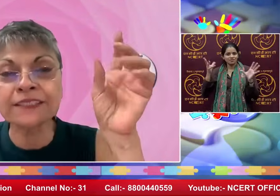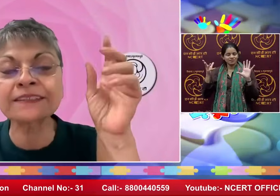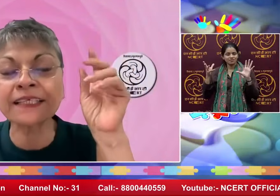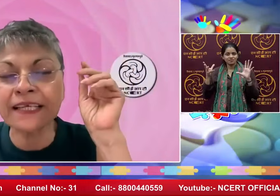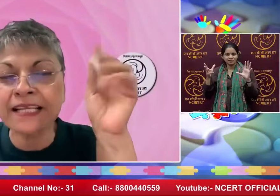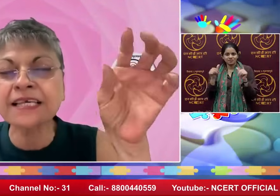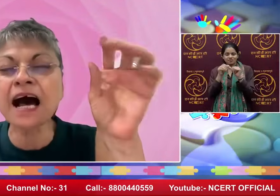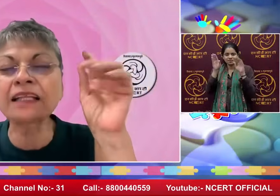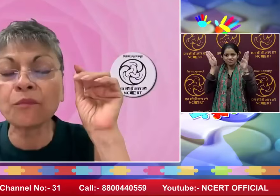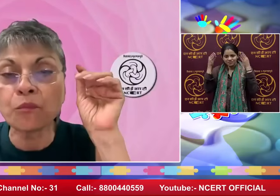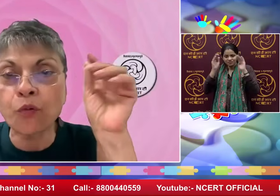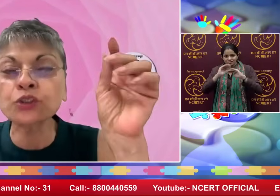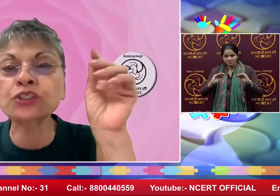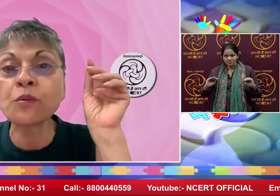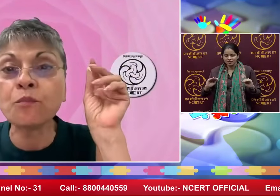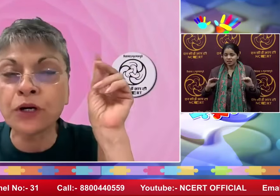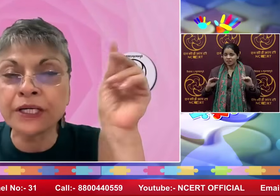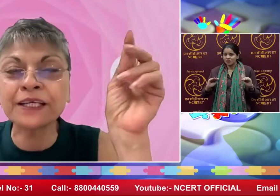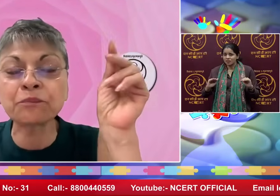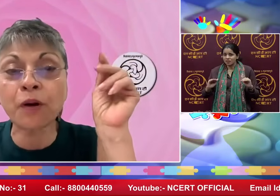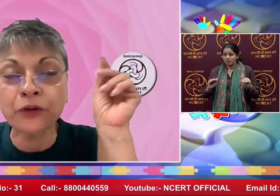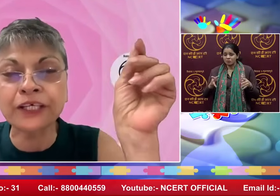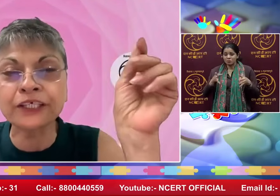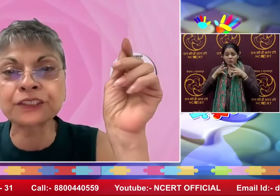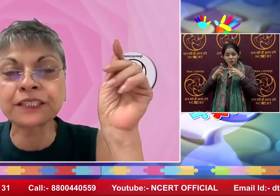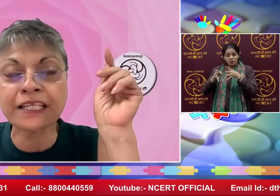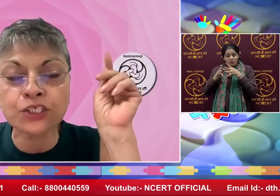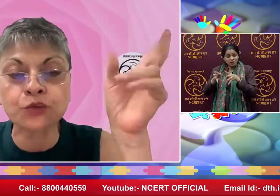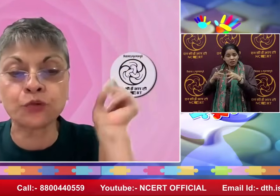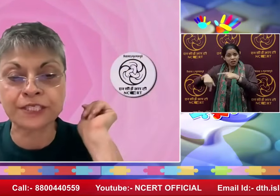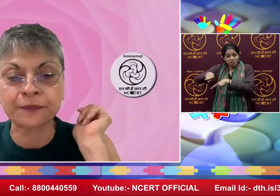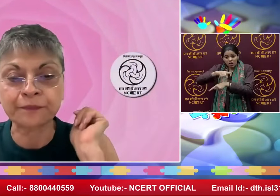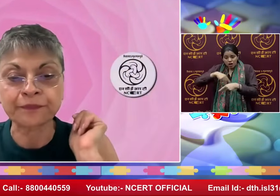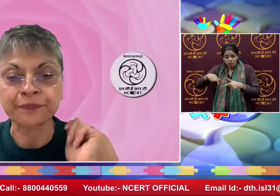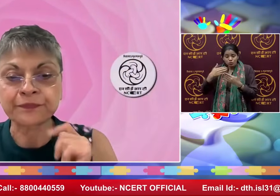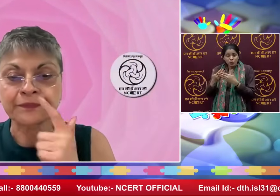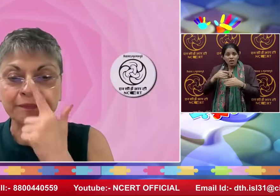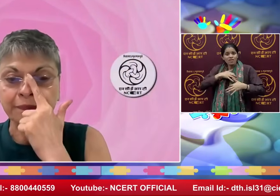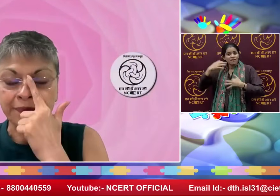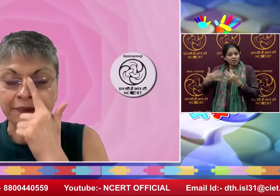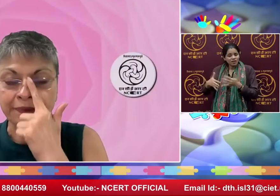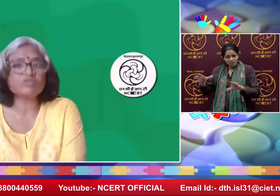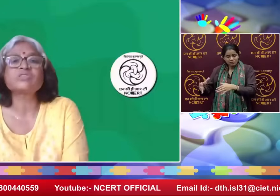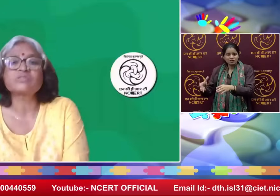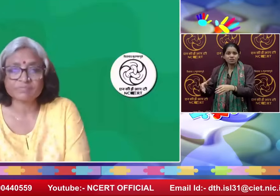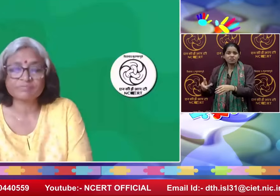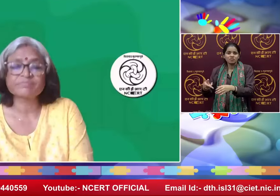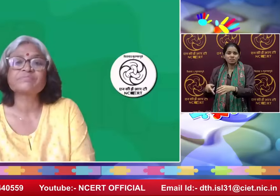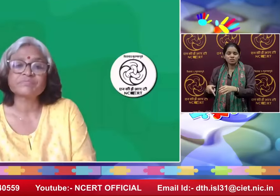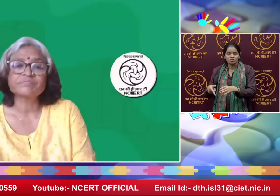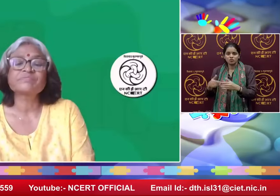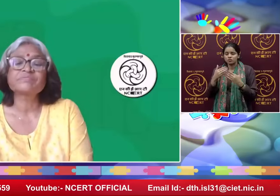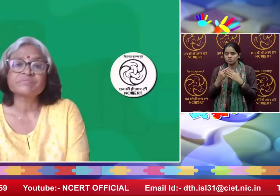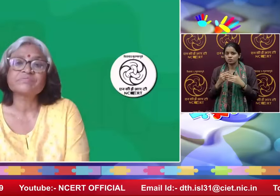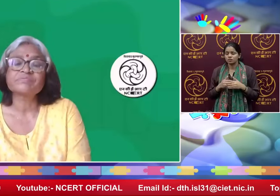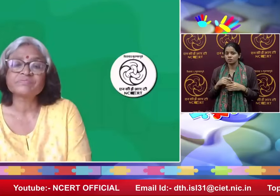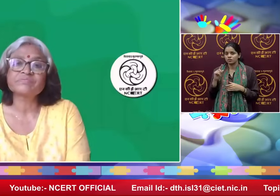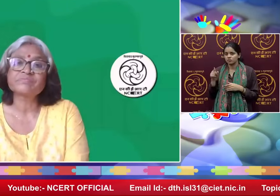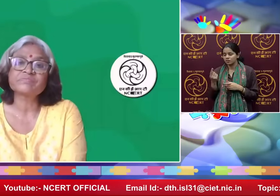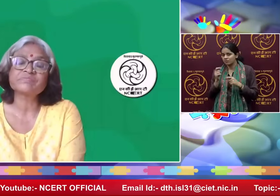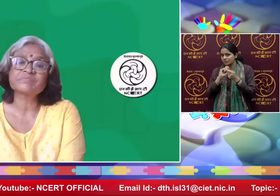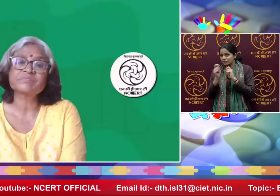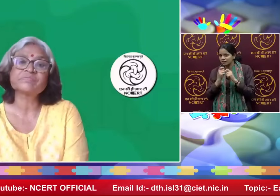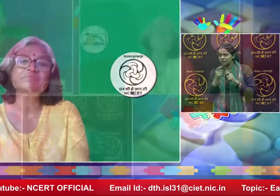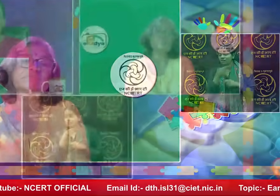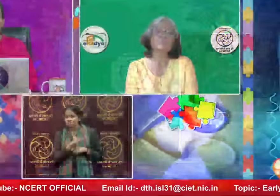that autistic kids are the most bullied population in schools. Yeah, of course. That's right. You're so right,